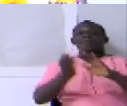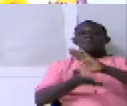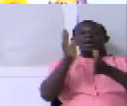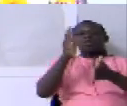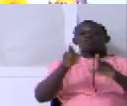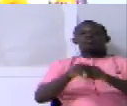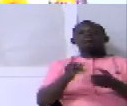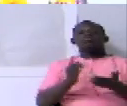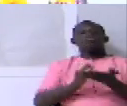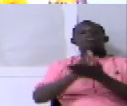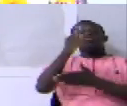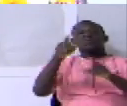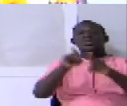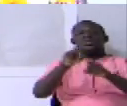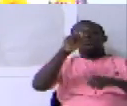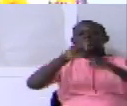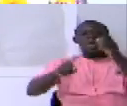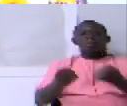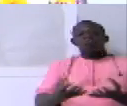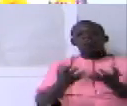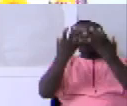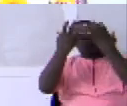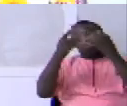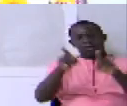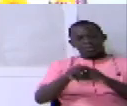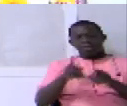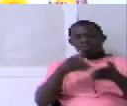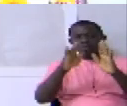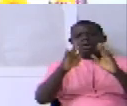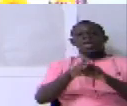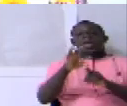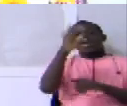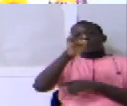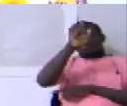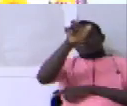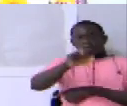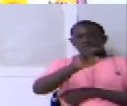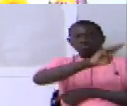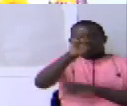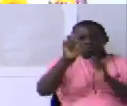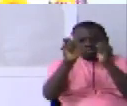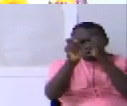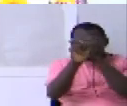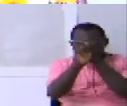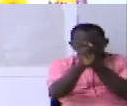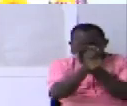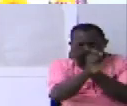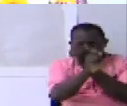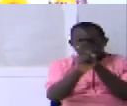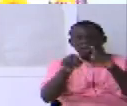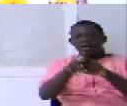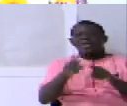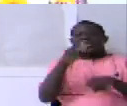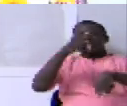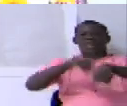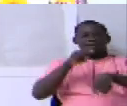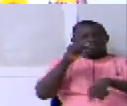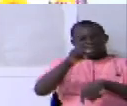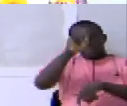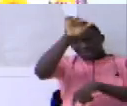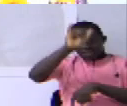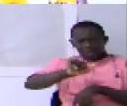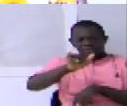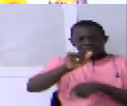Amunta idunta jahannaba le findita. So if somebody cannot be reformed during that period, Mumundi man falino